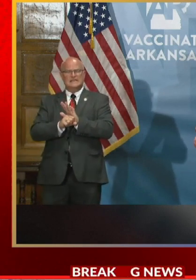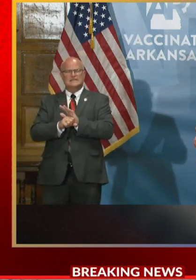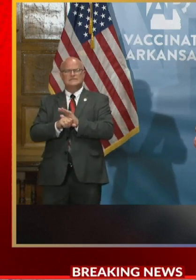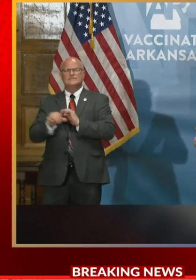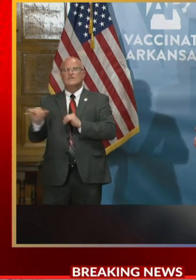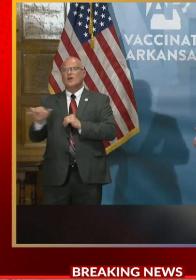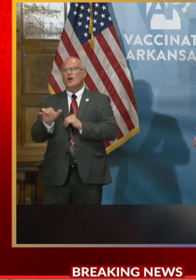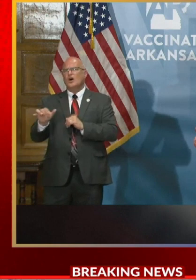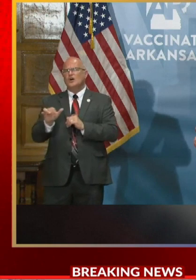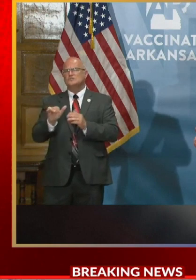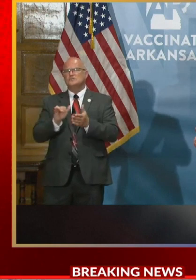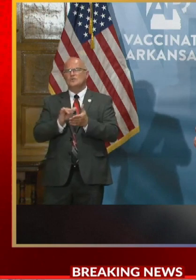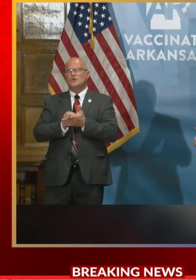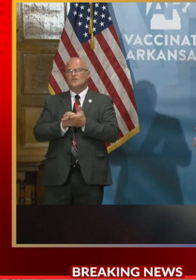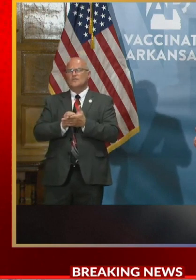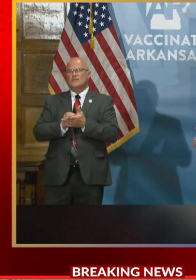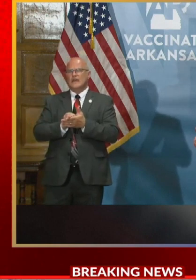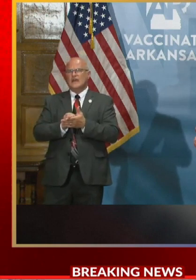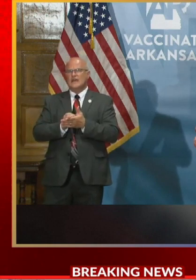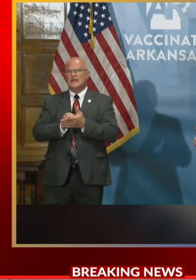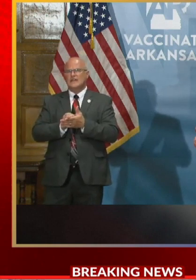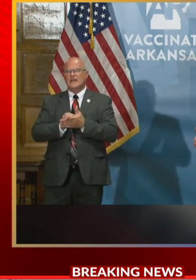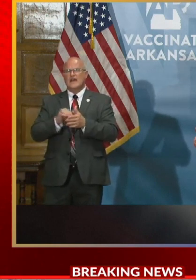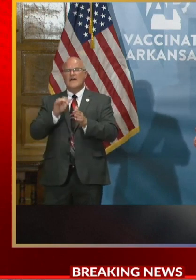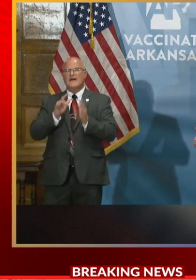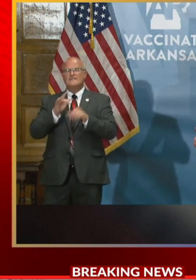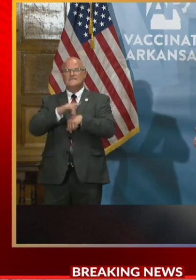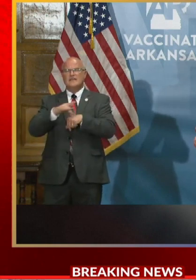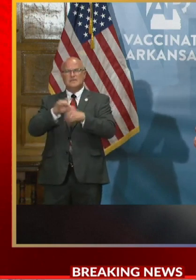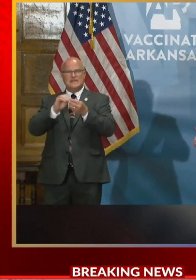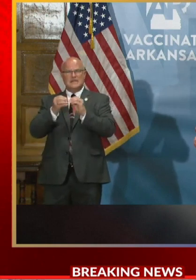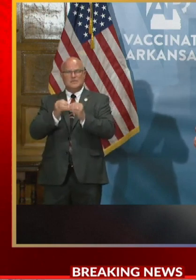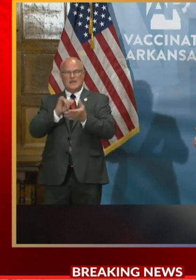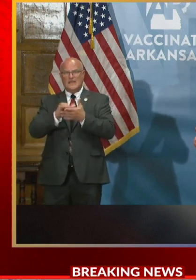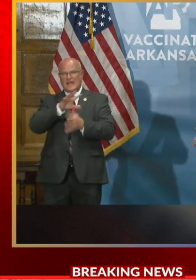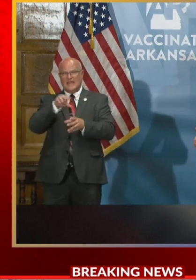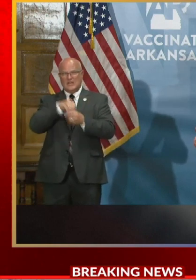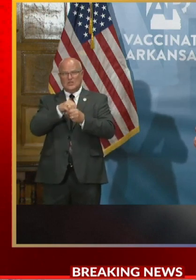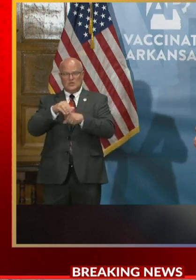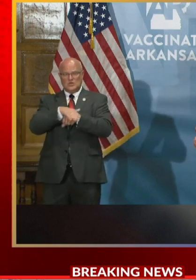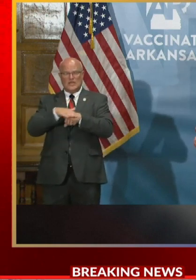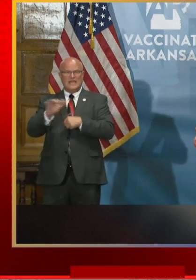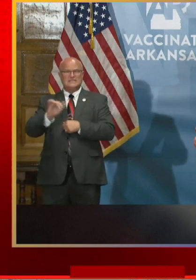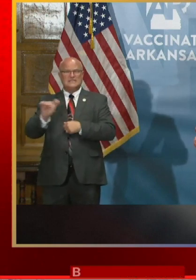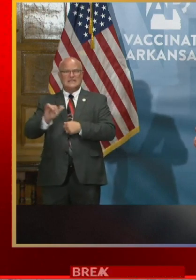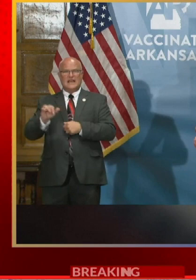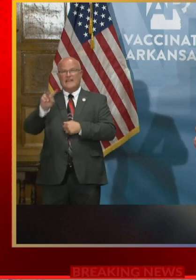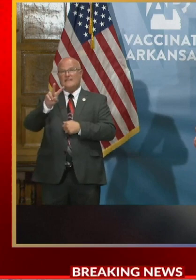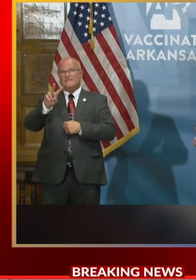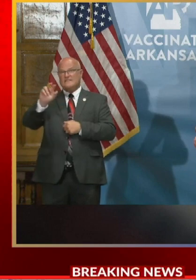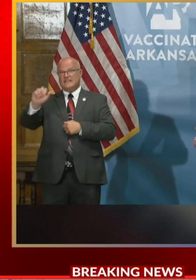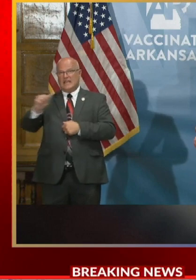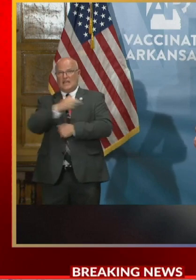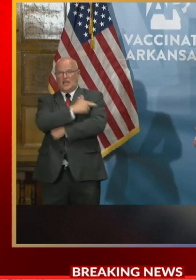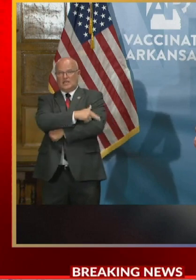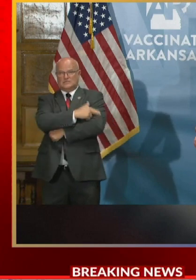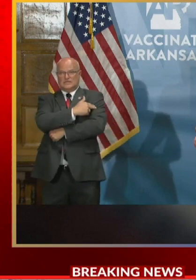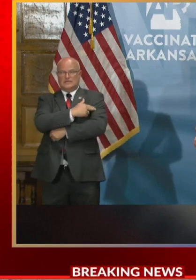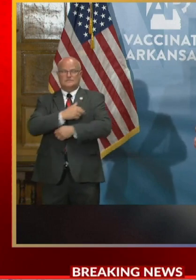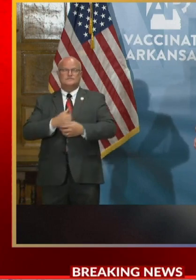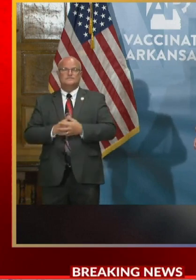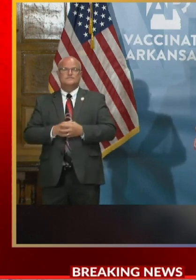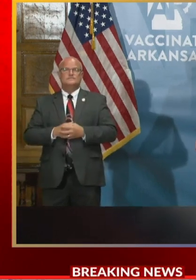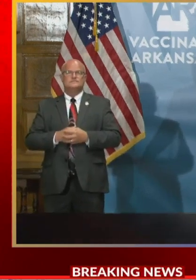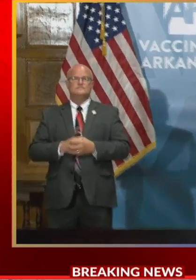also, that ICU bed availability number, does that include locations like the VA?